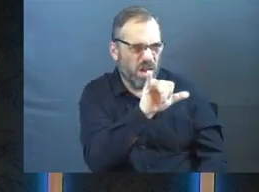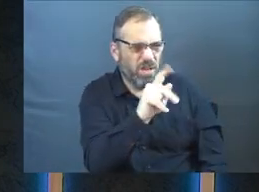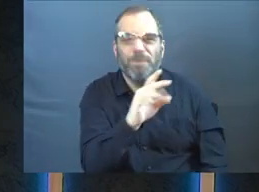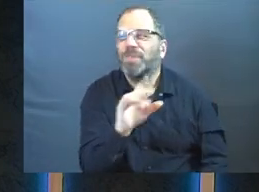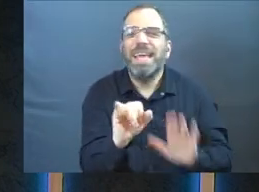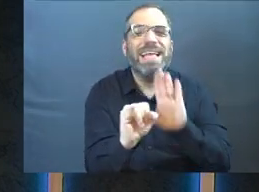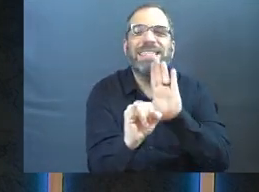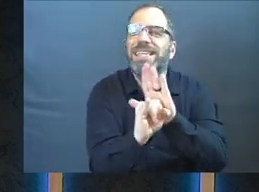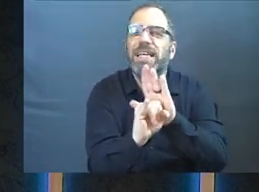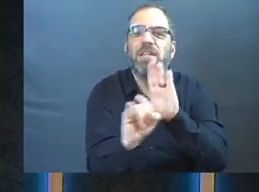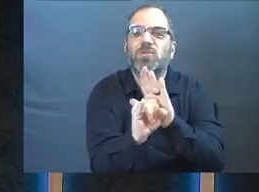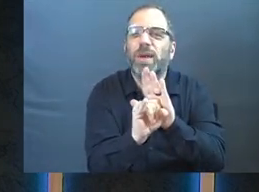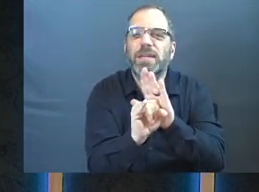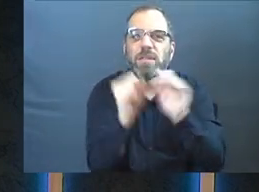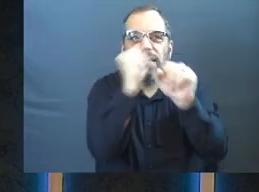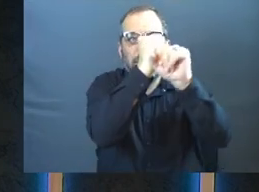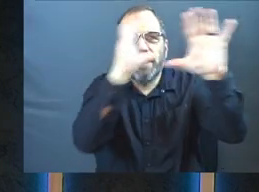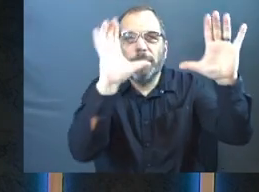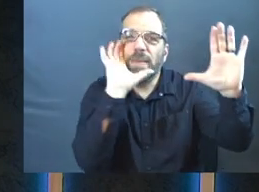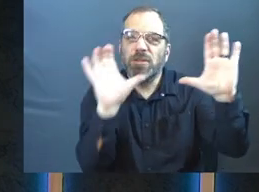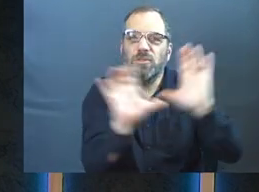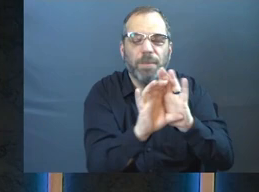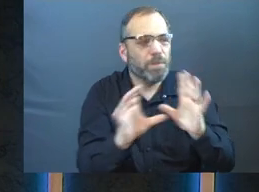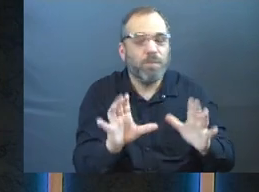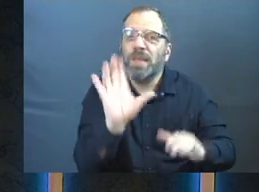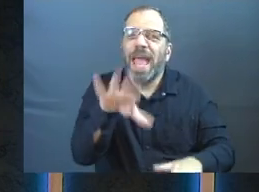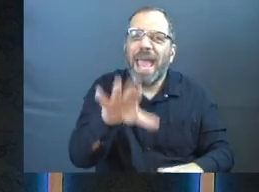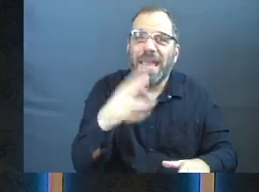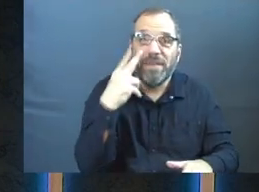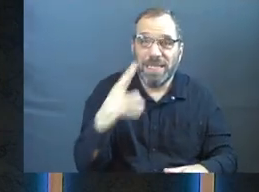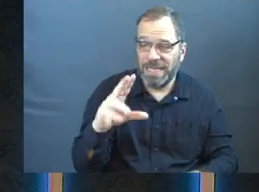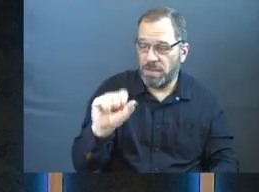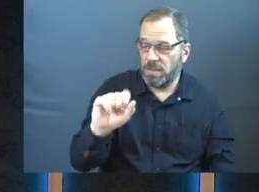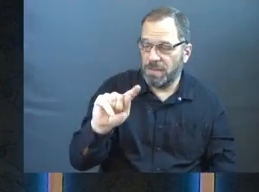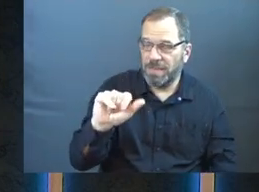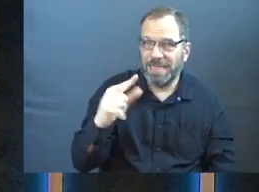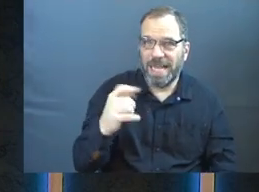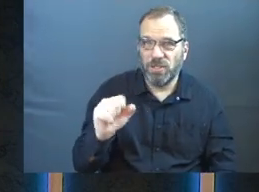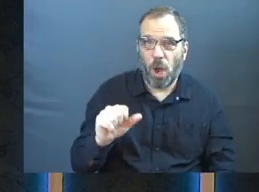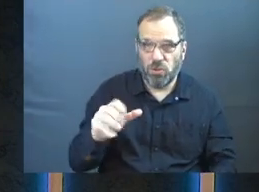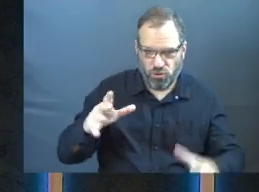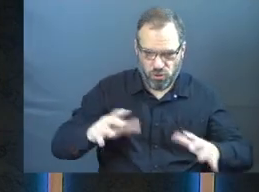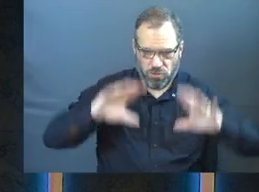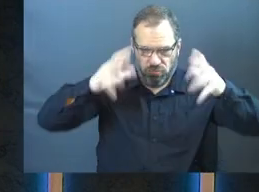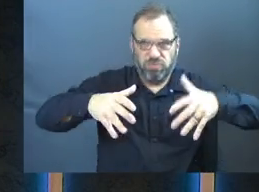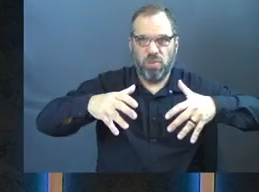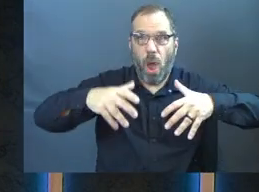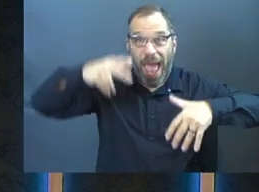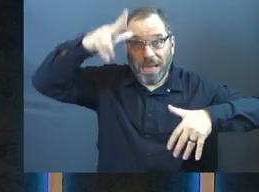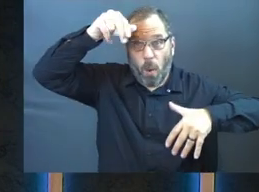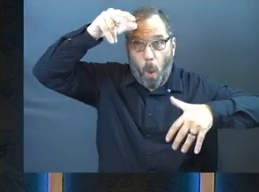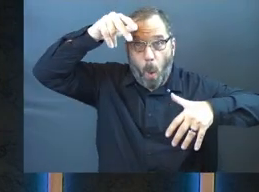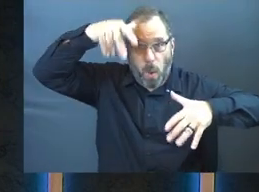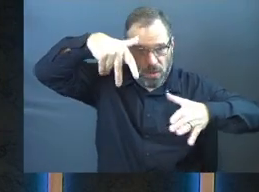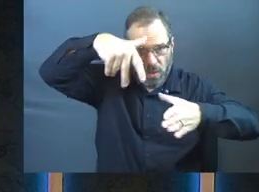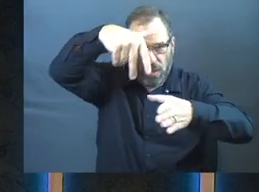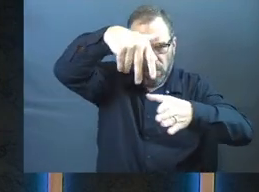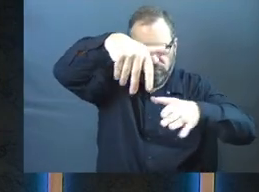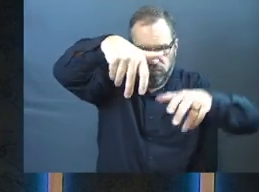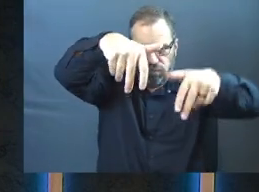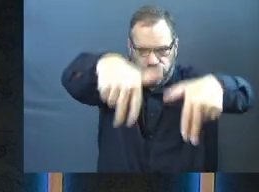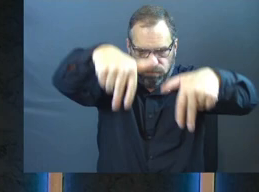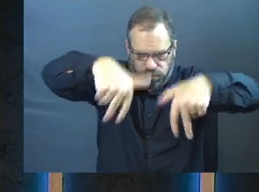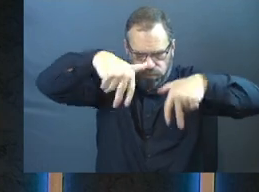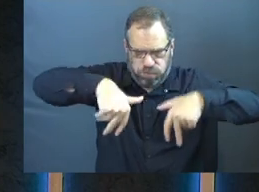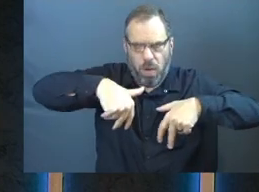an illustration, right? It's just a picture. And what he's doing is like, have you ever seen a stagecoach? Picture of a stagecoach, and there's multiple horses all tied up together,